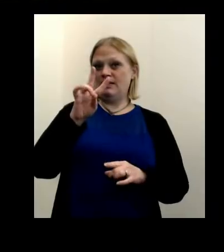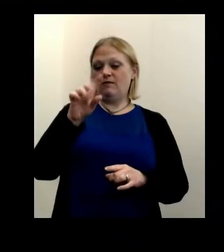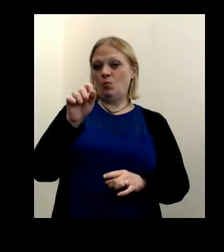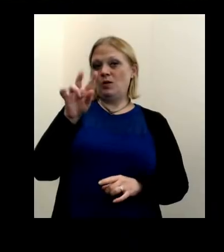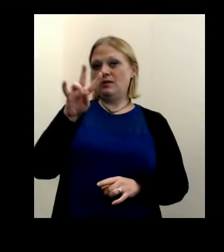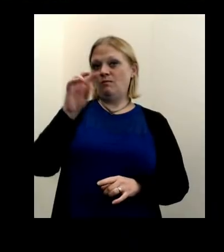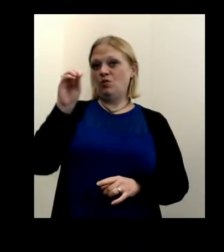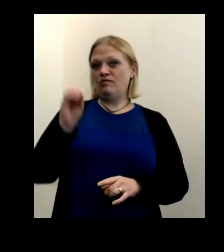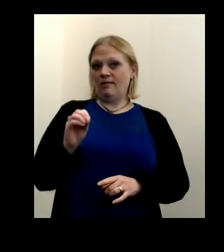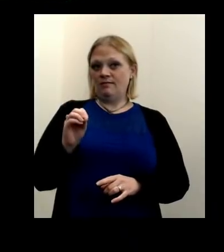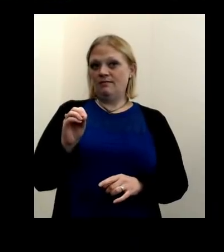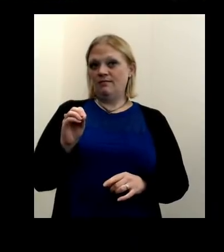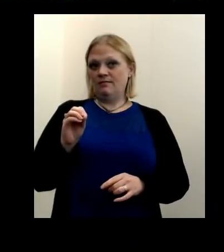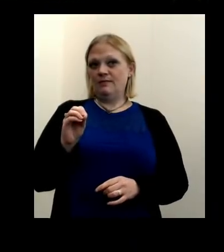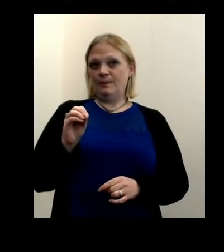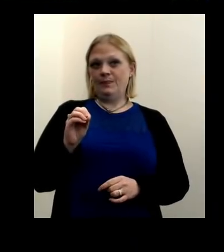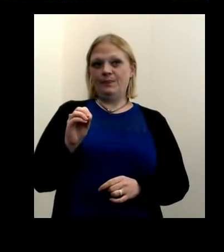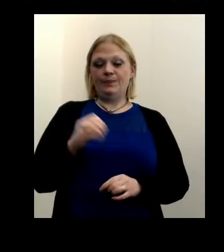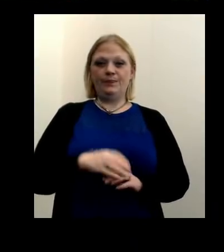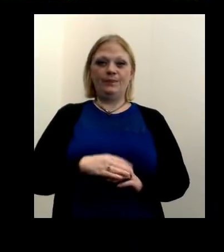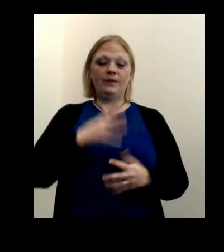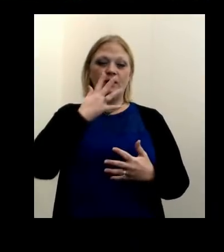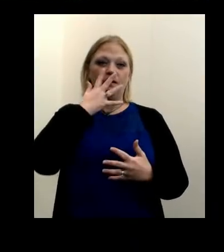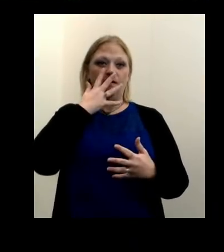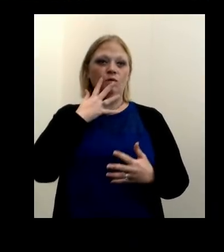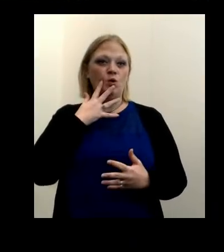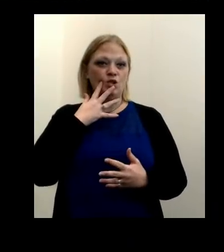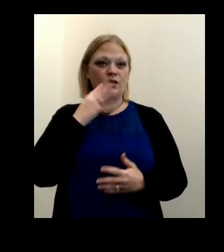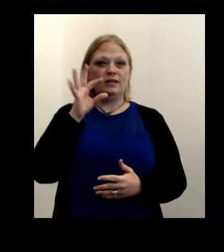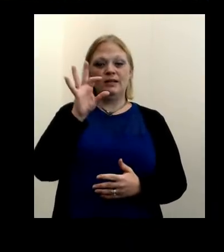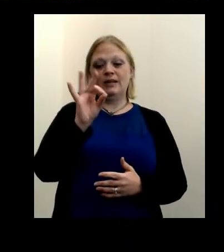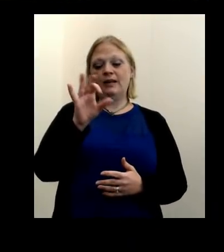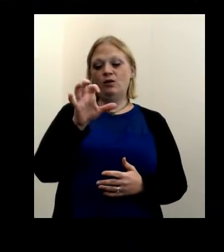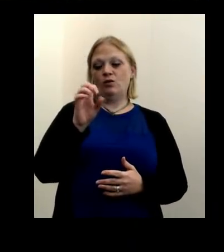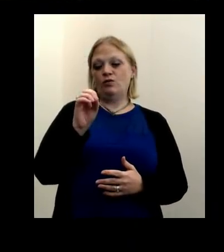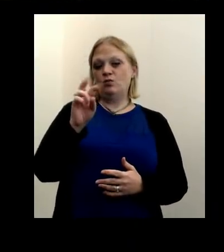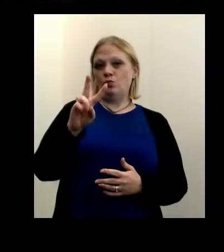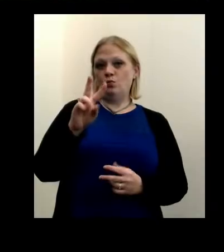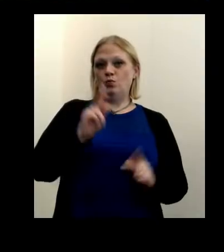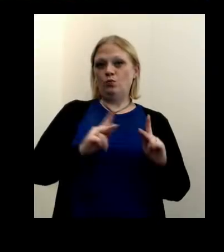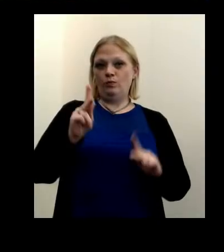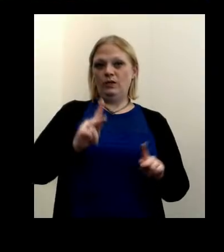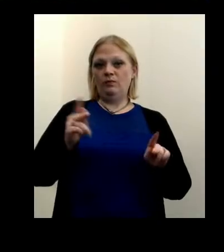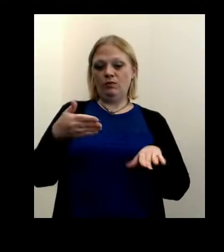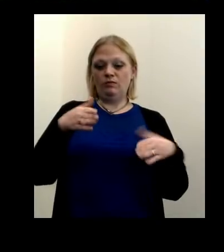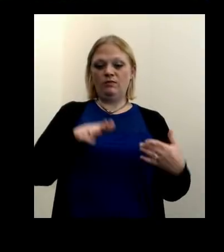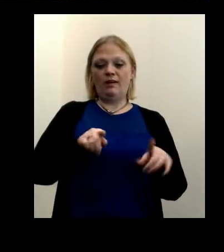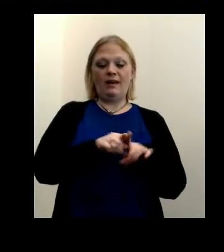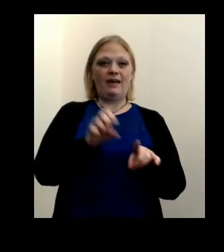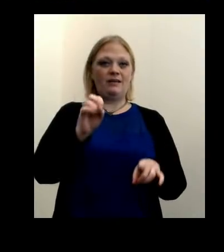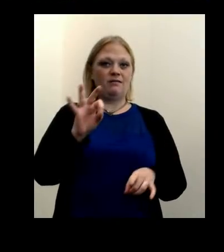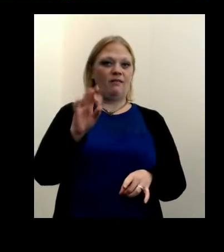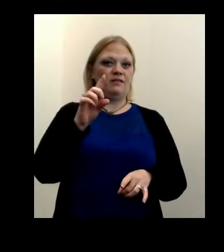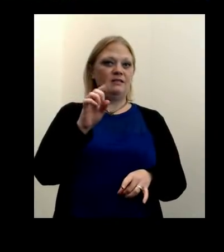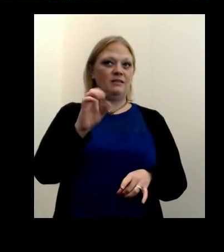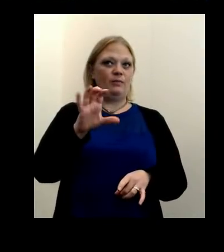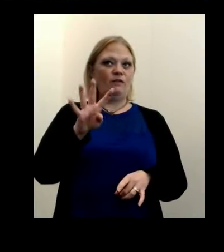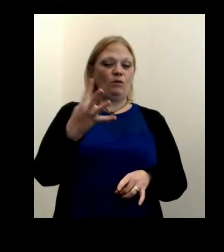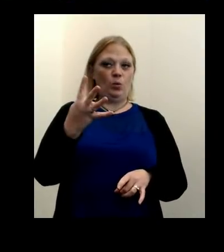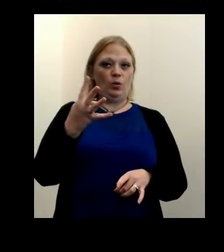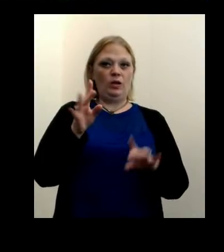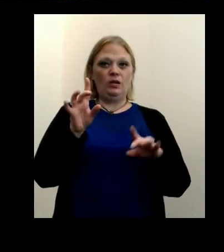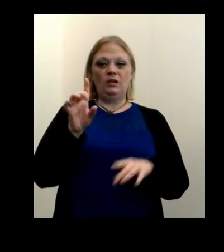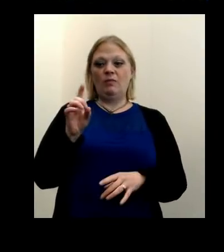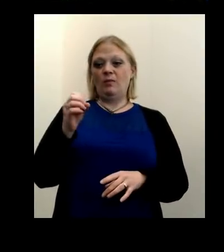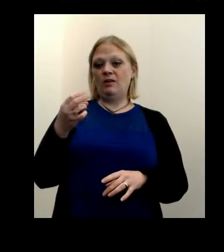7.7%. There are unfortunately now 902 people who've died as of December 4th. Our Department of